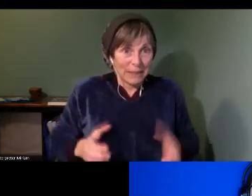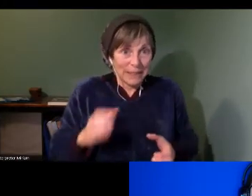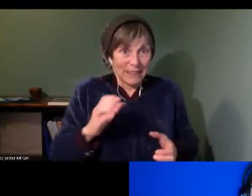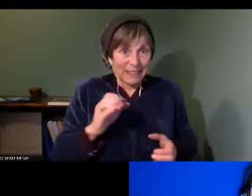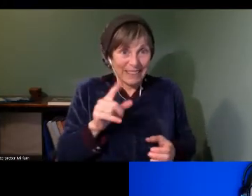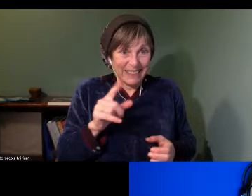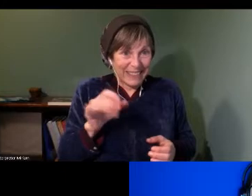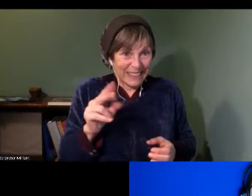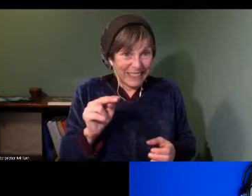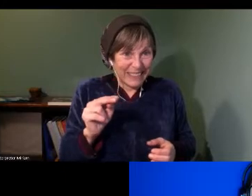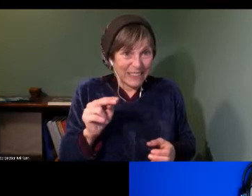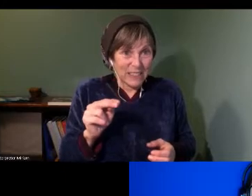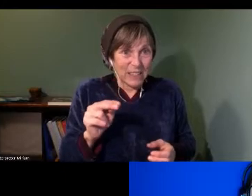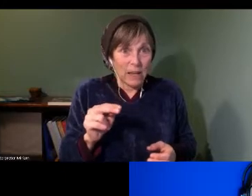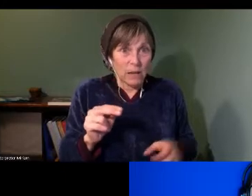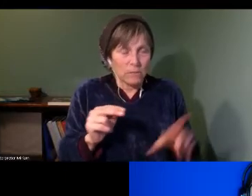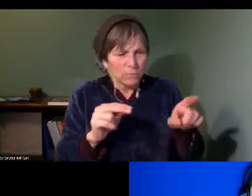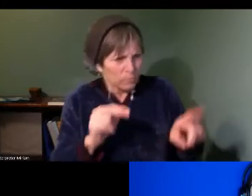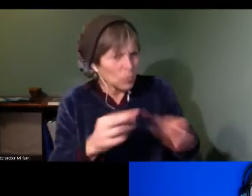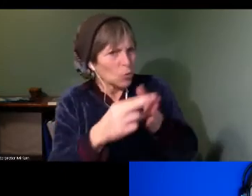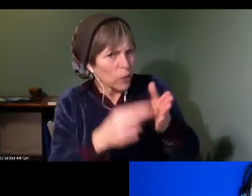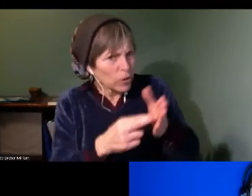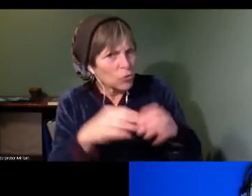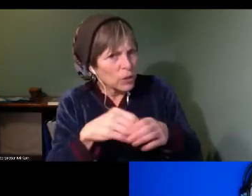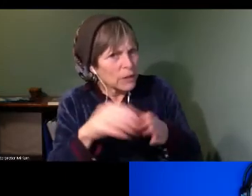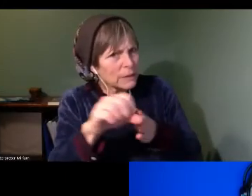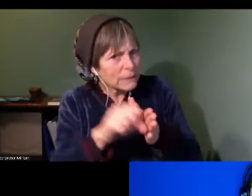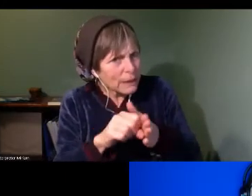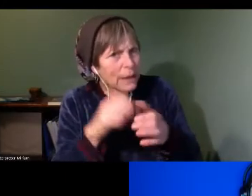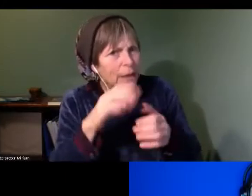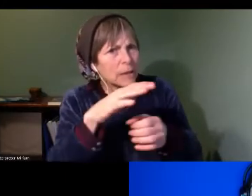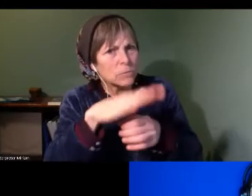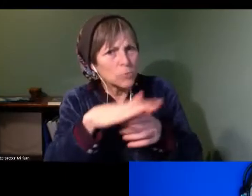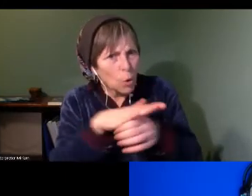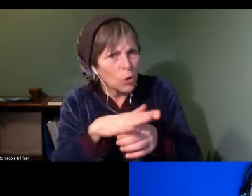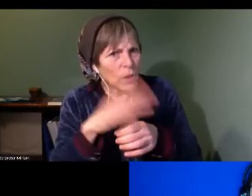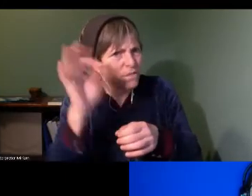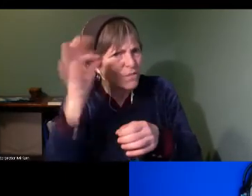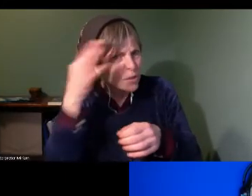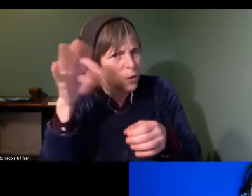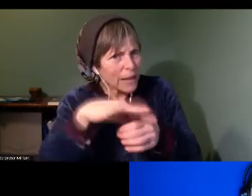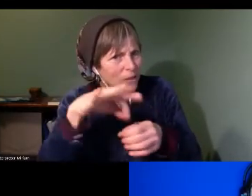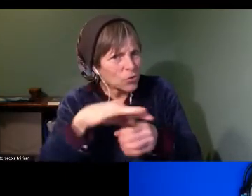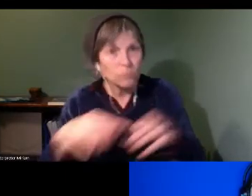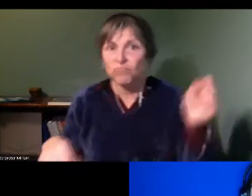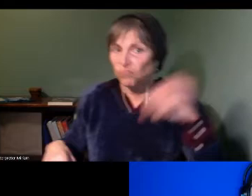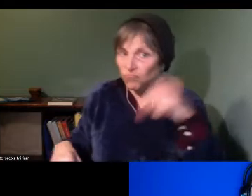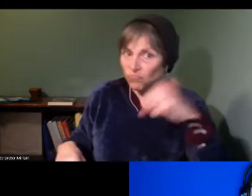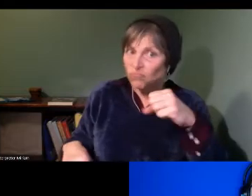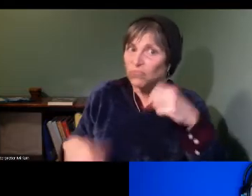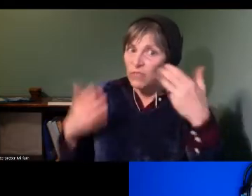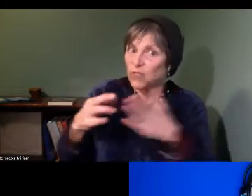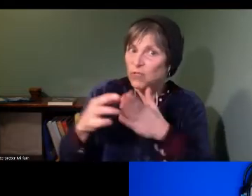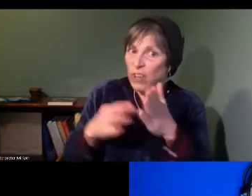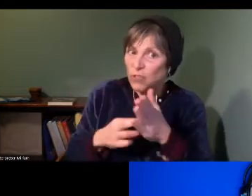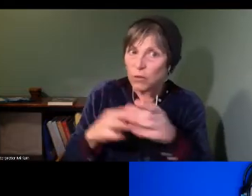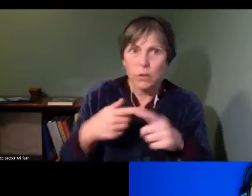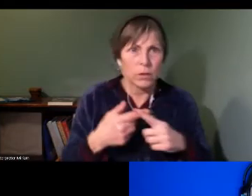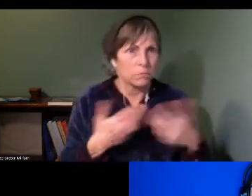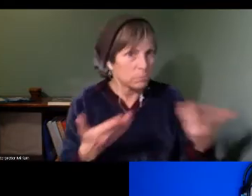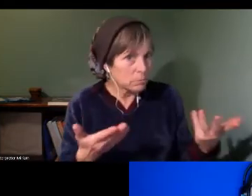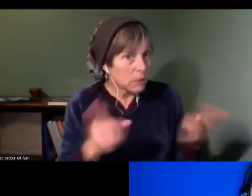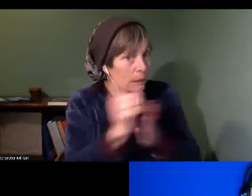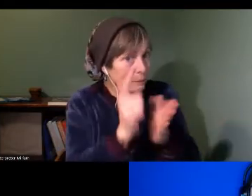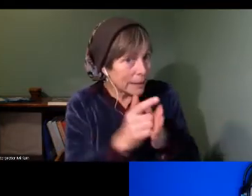uh were you registered in a state local or federal election and then when you say yes there's sort of a question of like were you